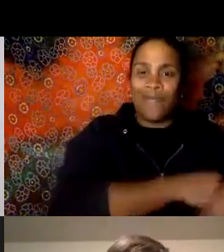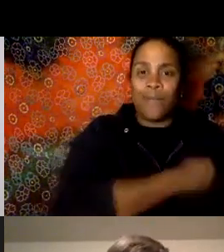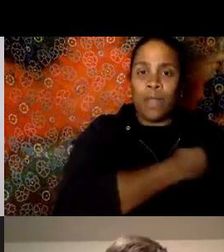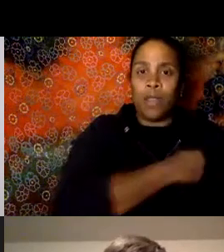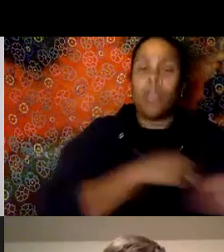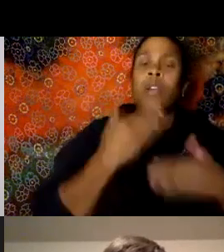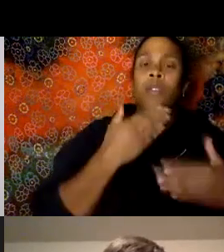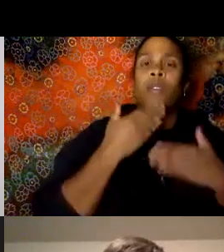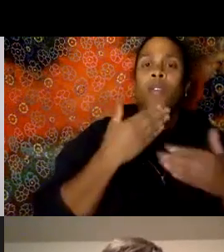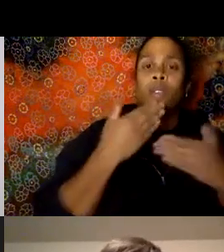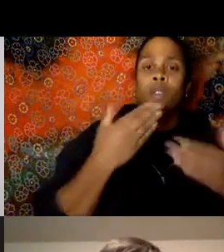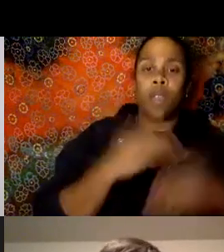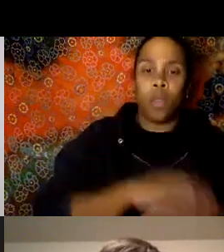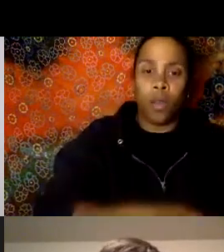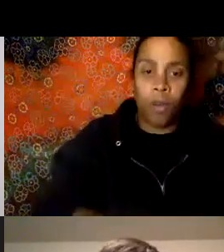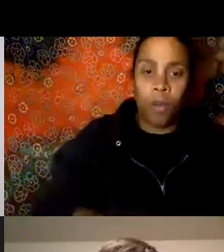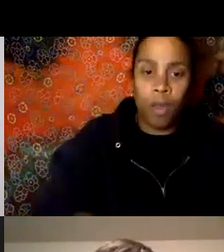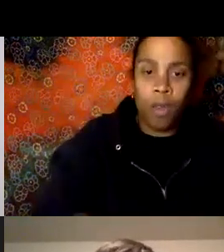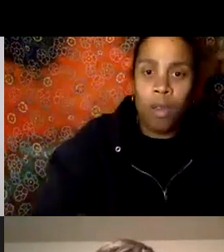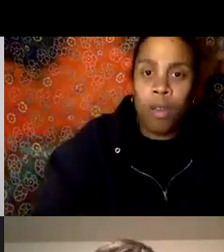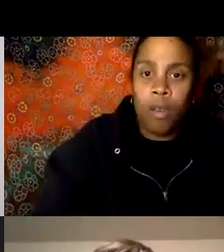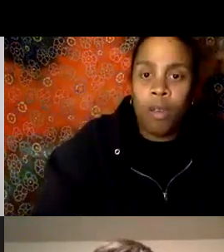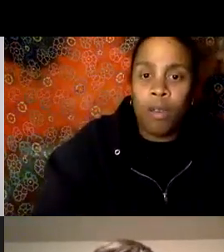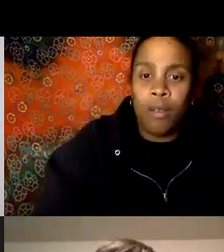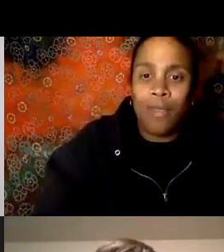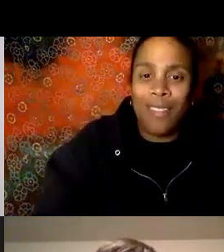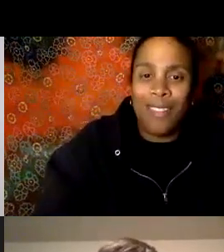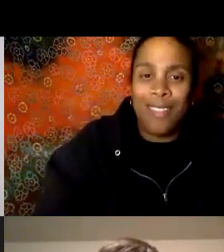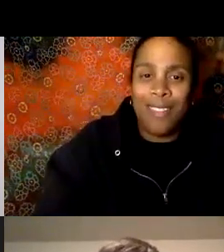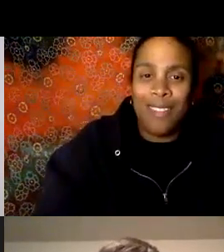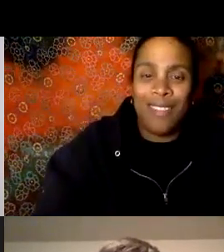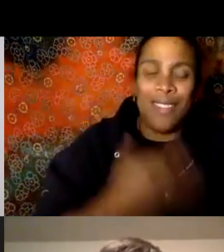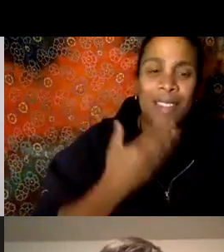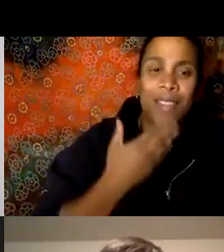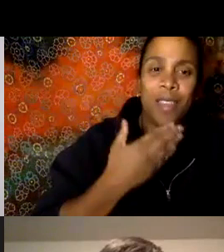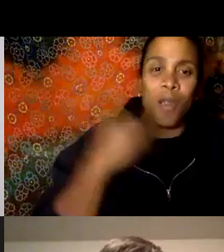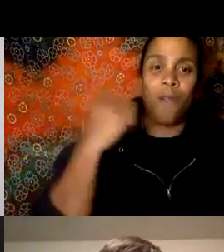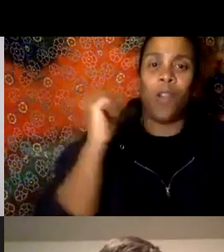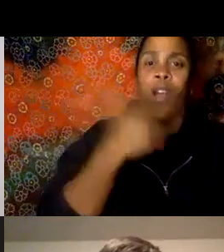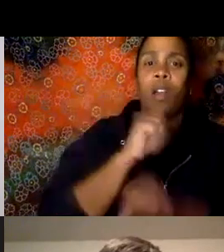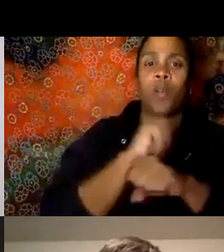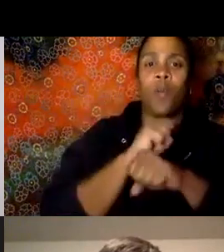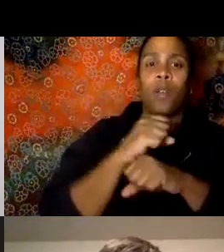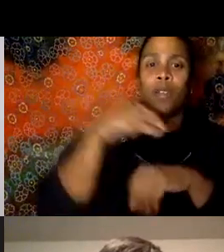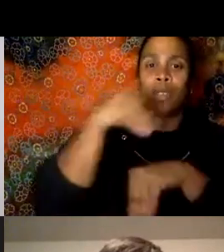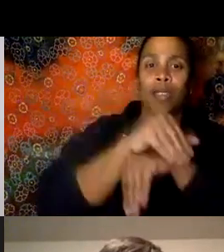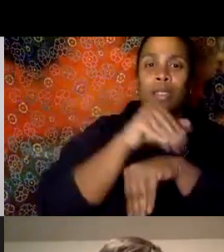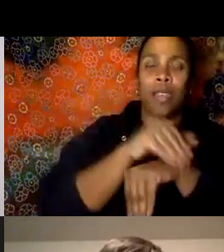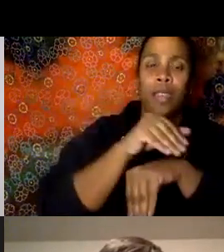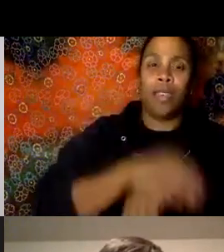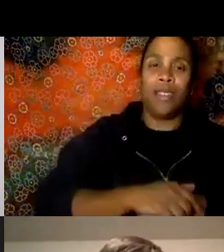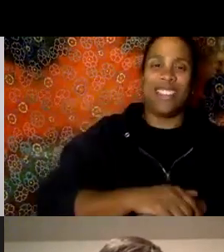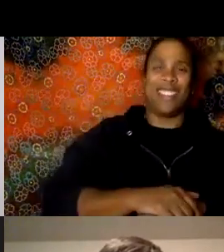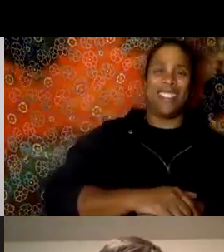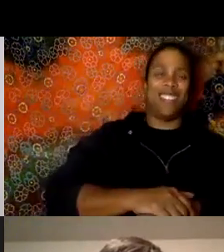very much. Yeah. Thank you, Sharon, for all the work you did tonight. Oh my gosh, you are incredible.